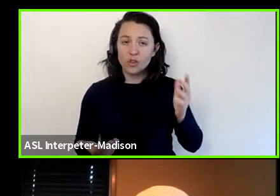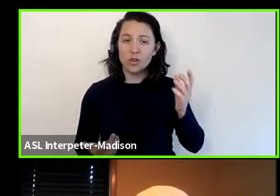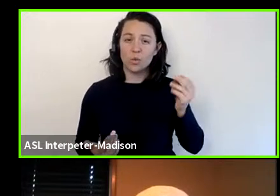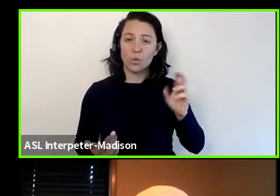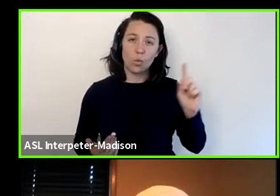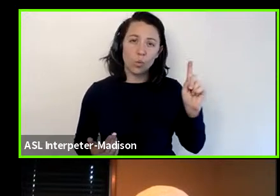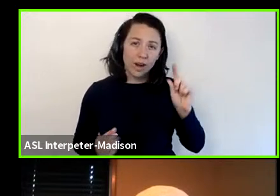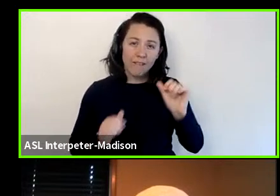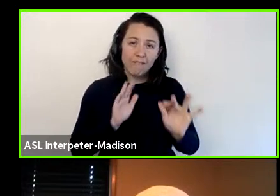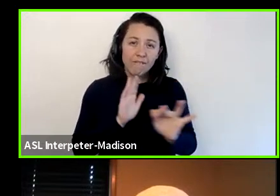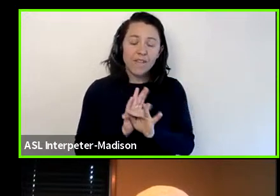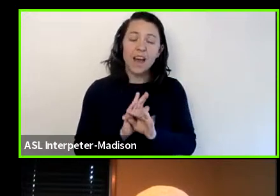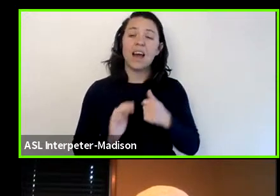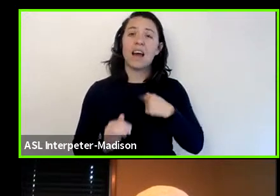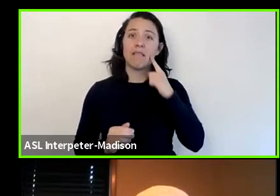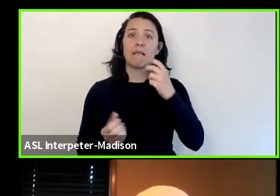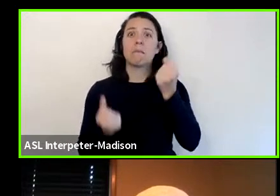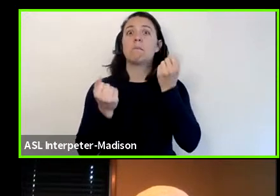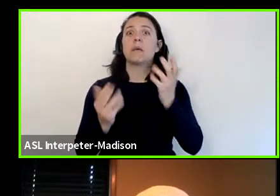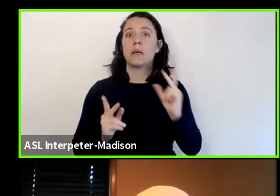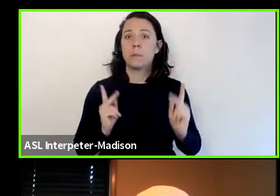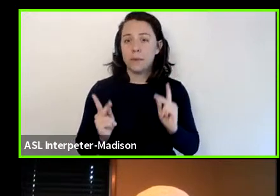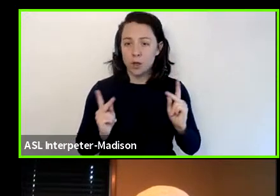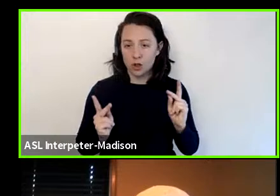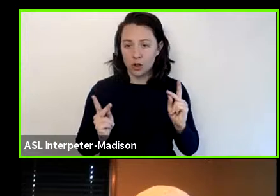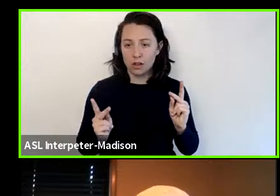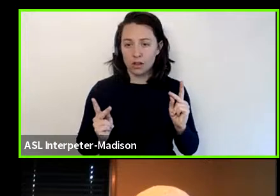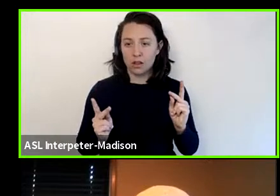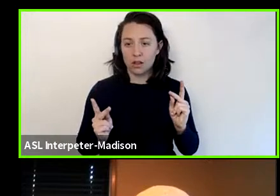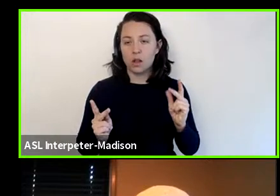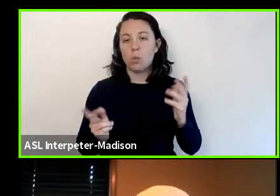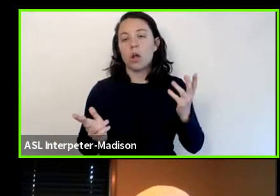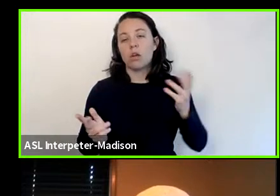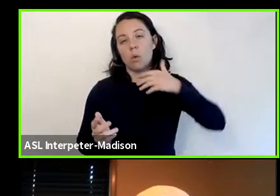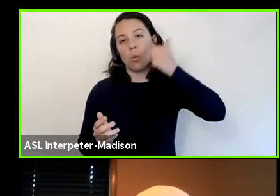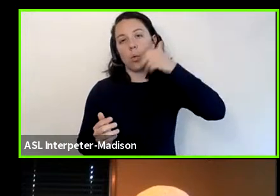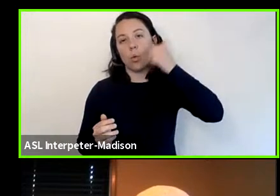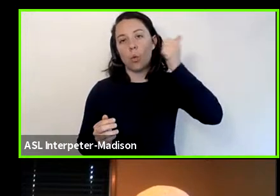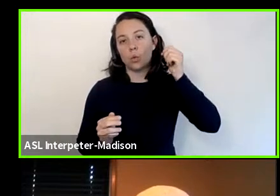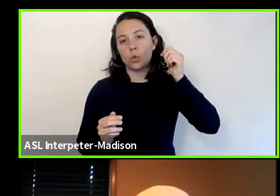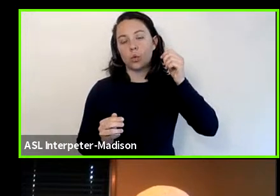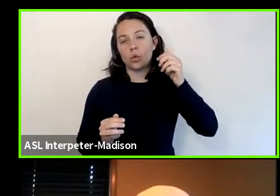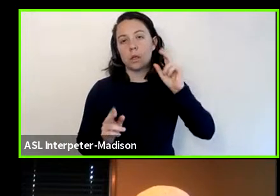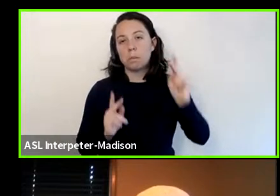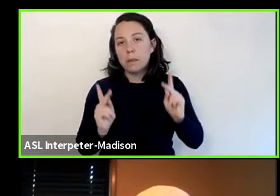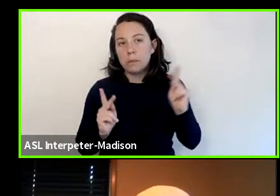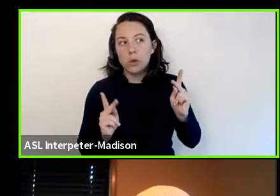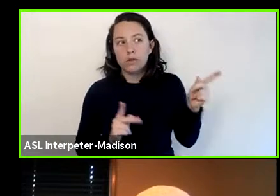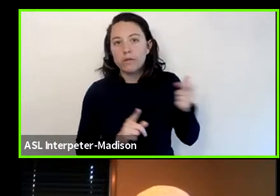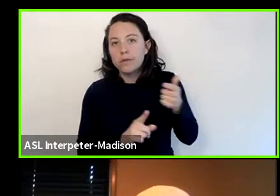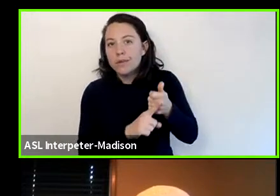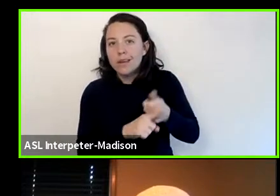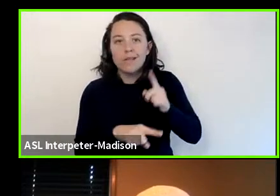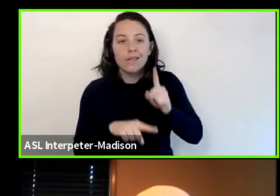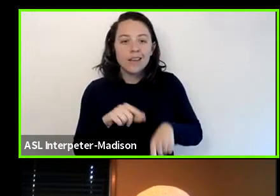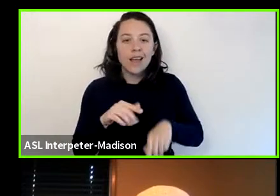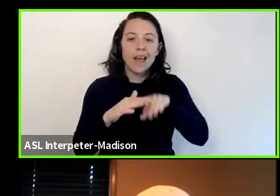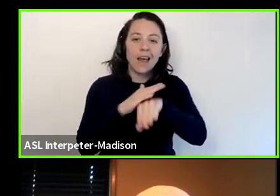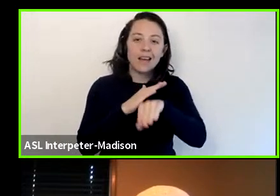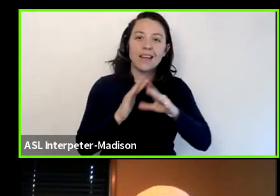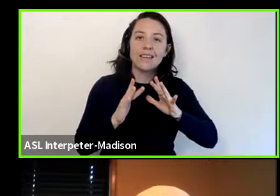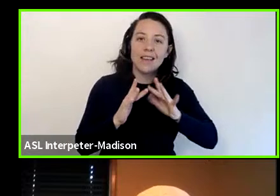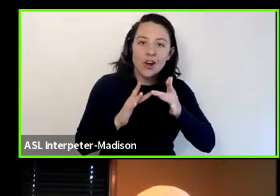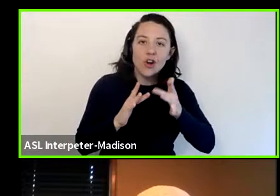lot of people, I guess older people who may not have access to the internet and so